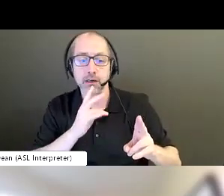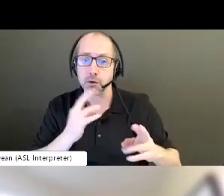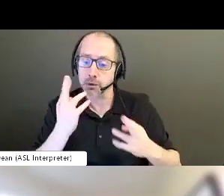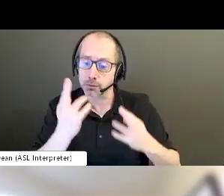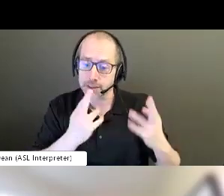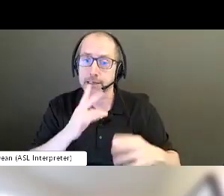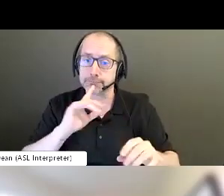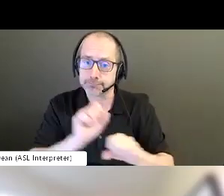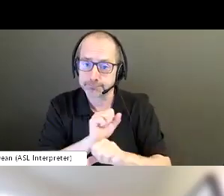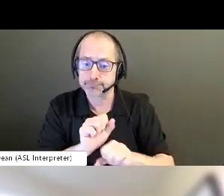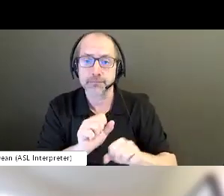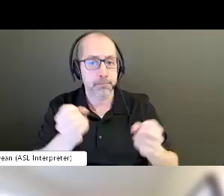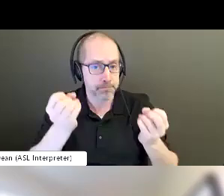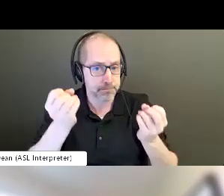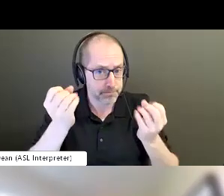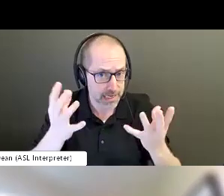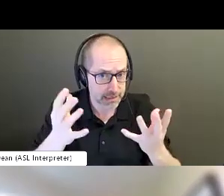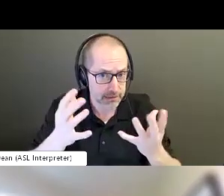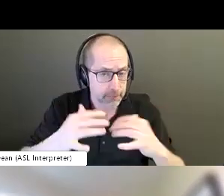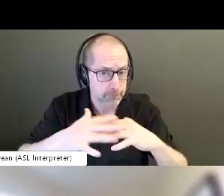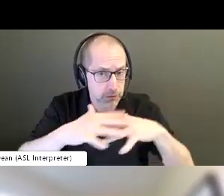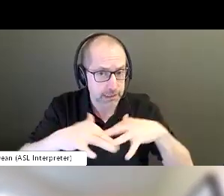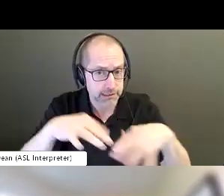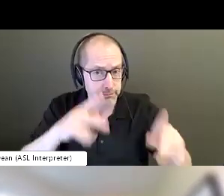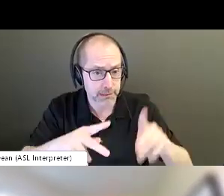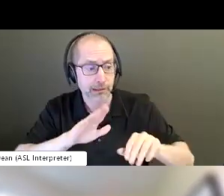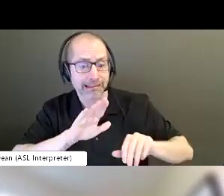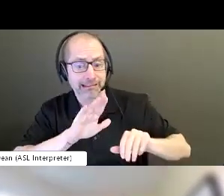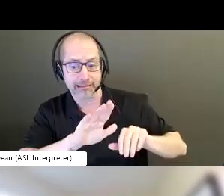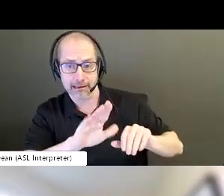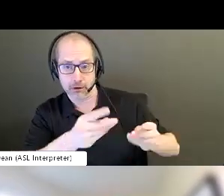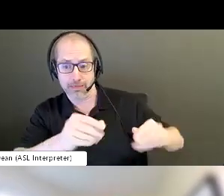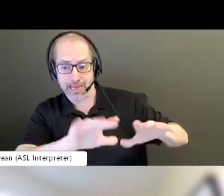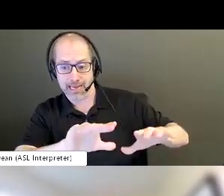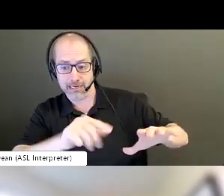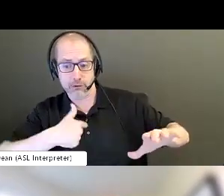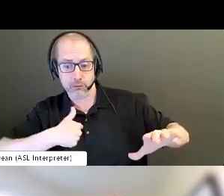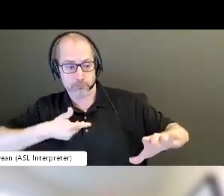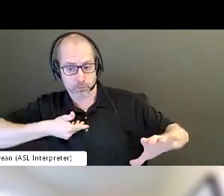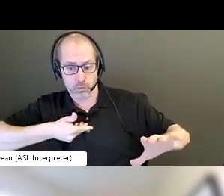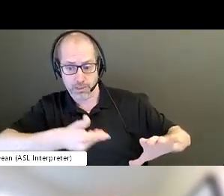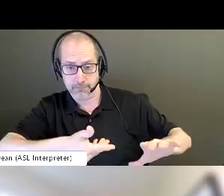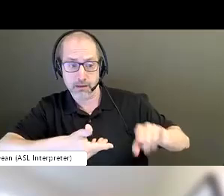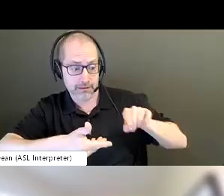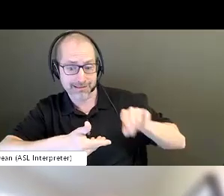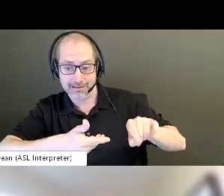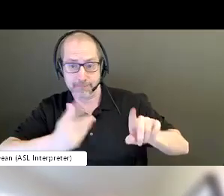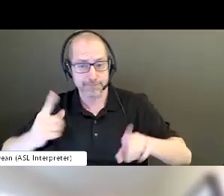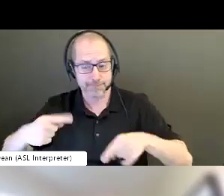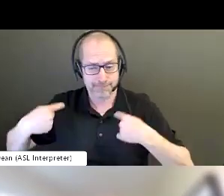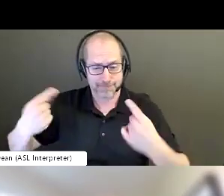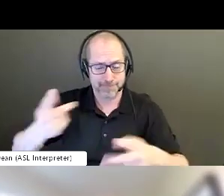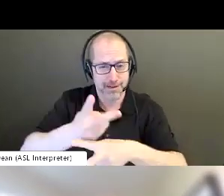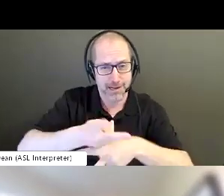of First Nations and acknowledge their stewardship of this land and its waters as